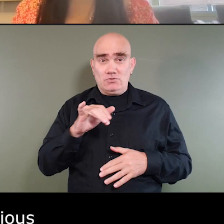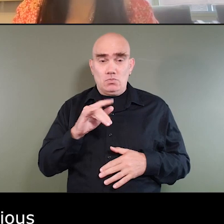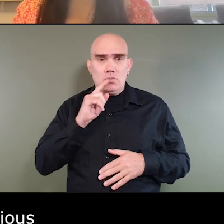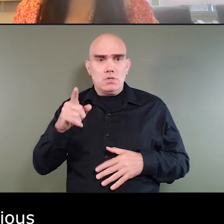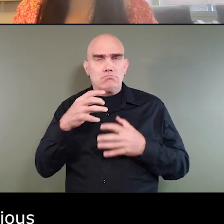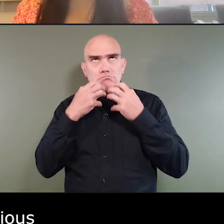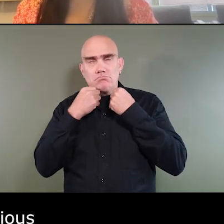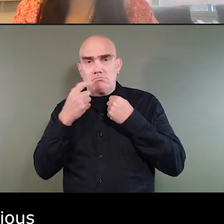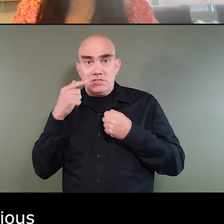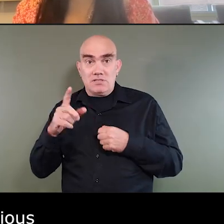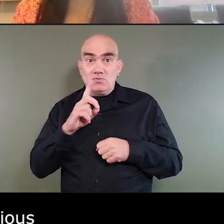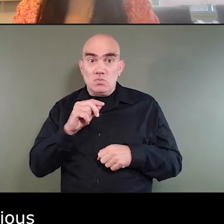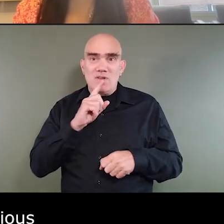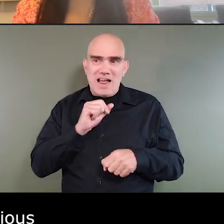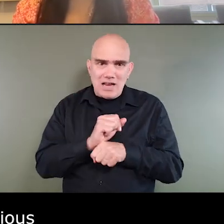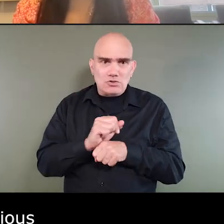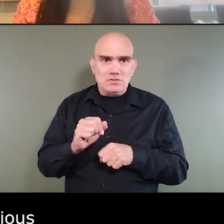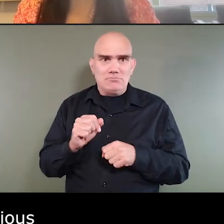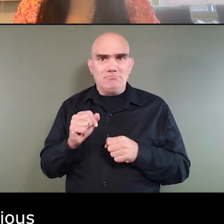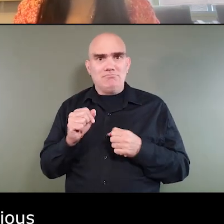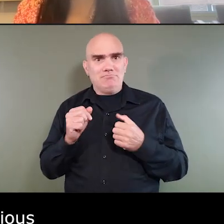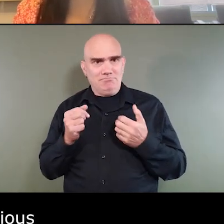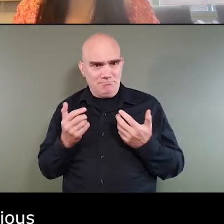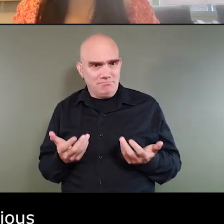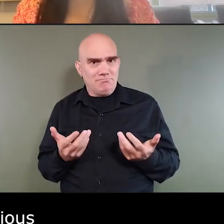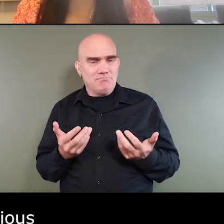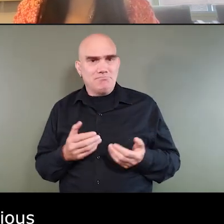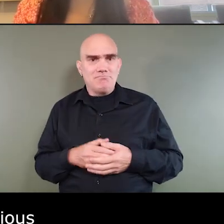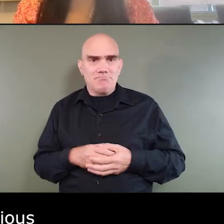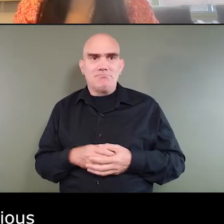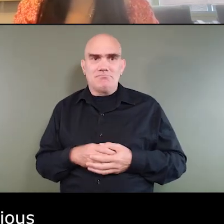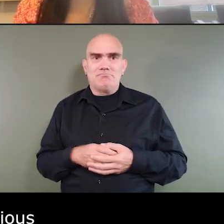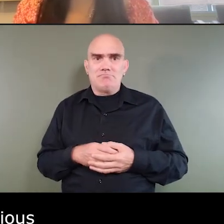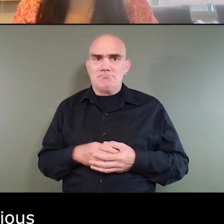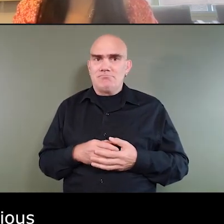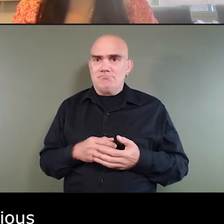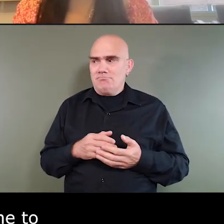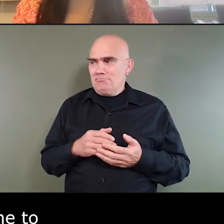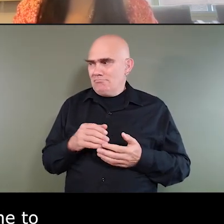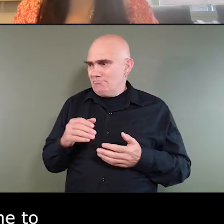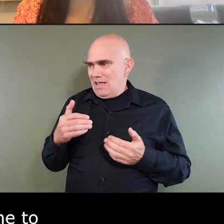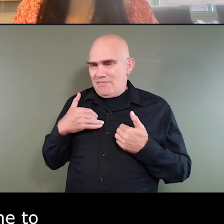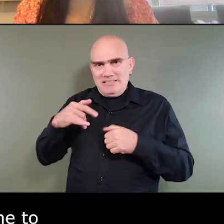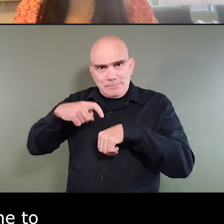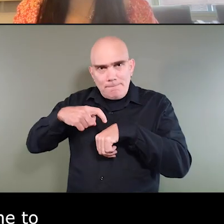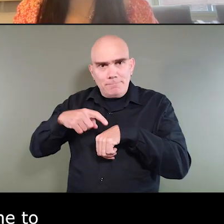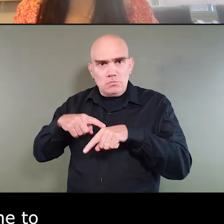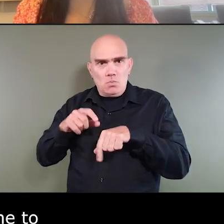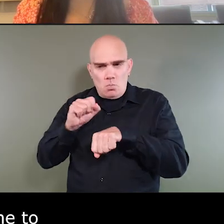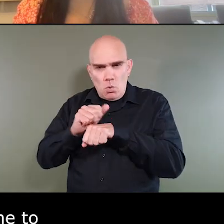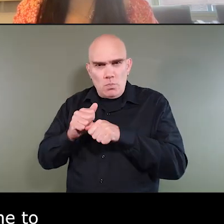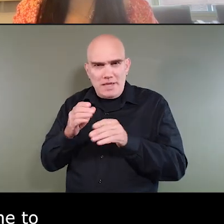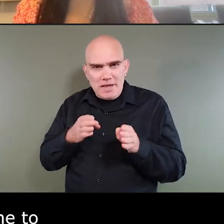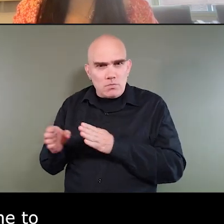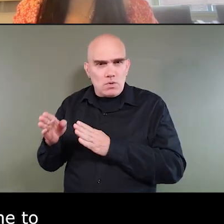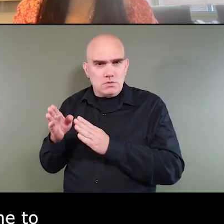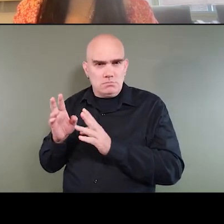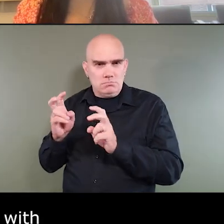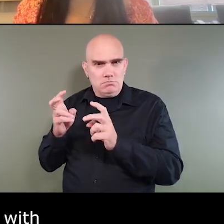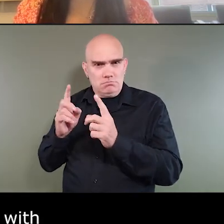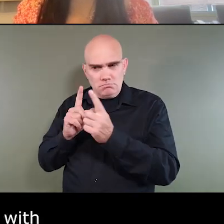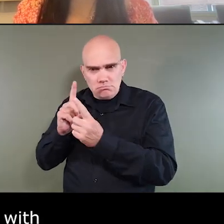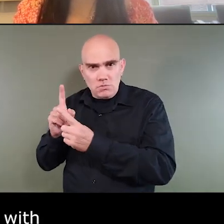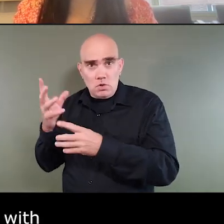they're just so precious because they do actually take some of the time to work with